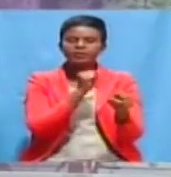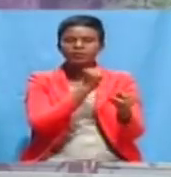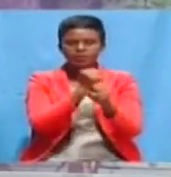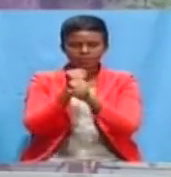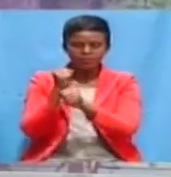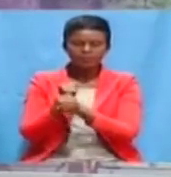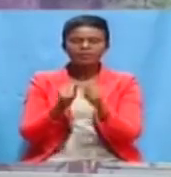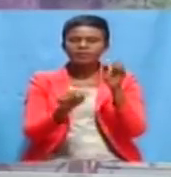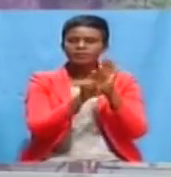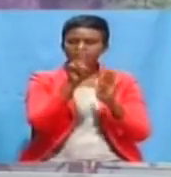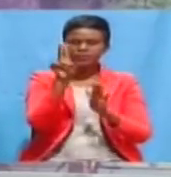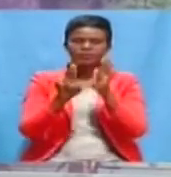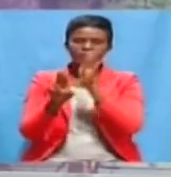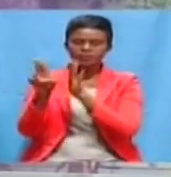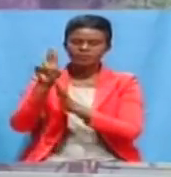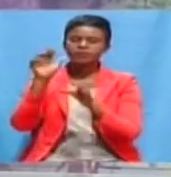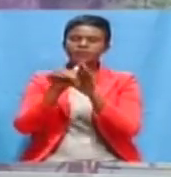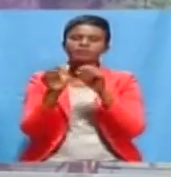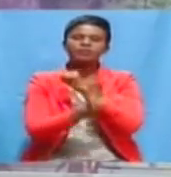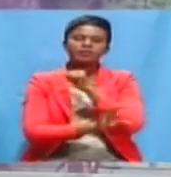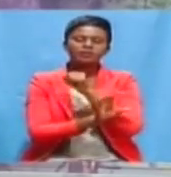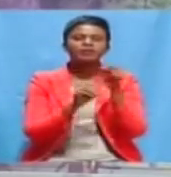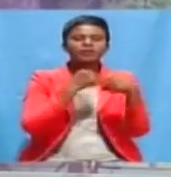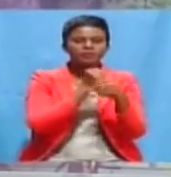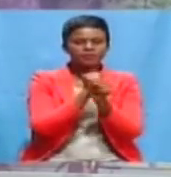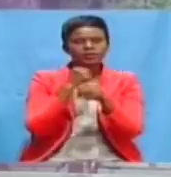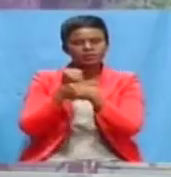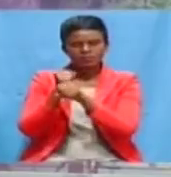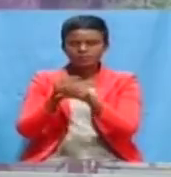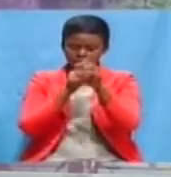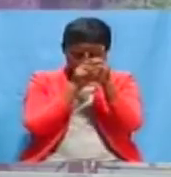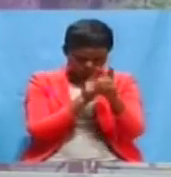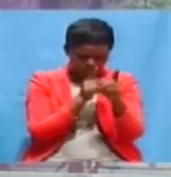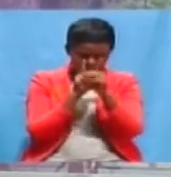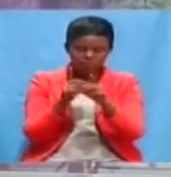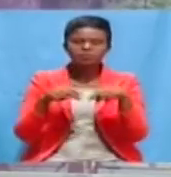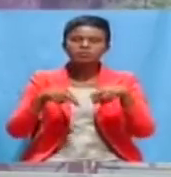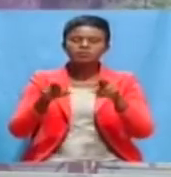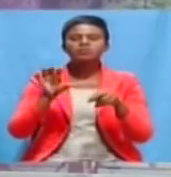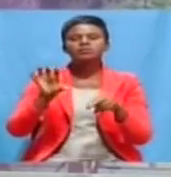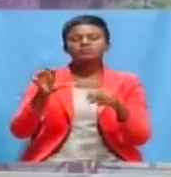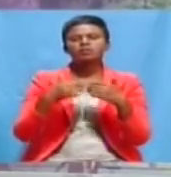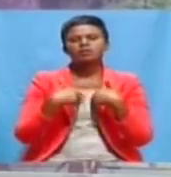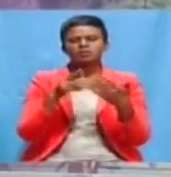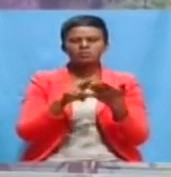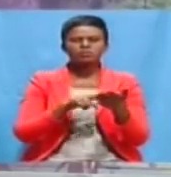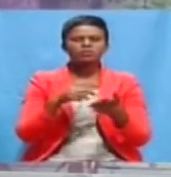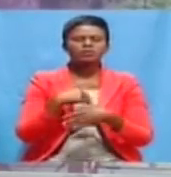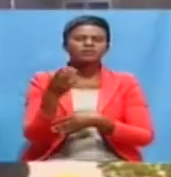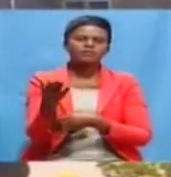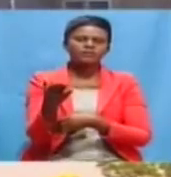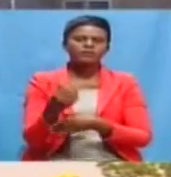with universities around the country to make informed decisions in the road sector. More in the following